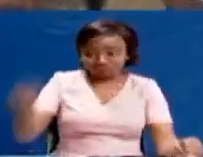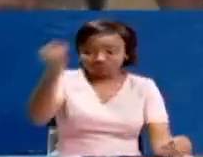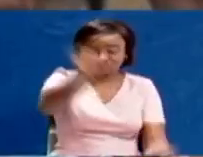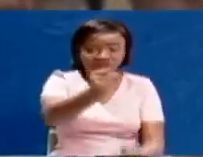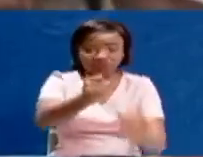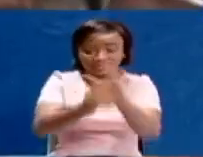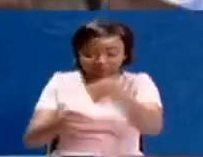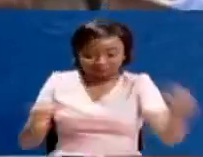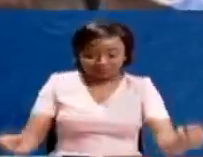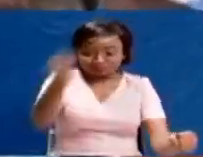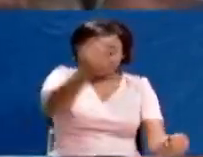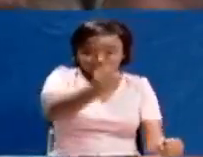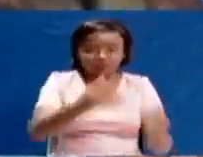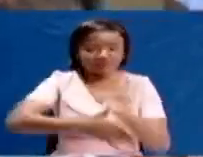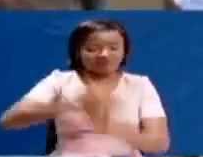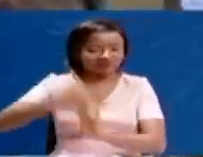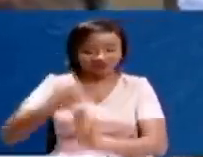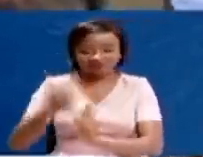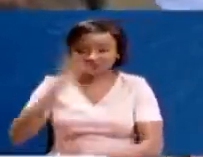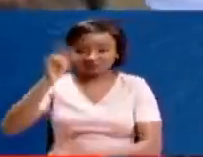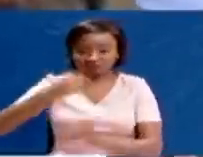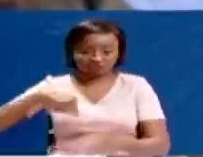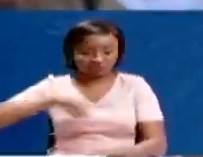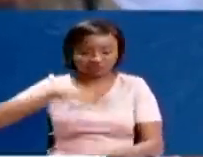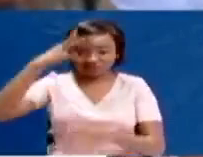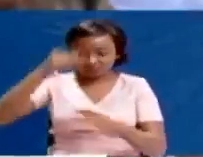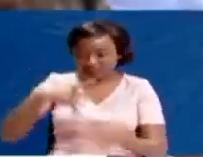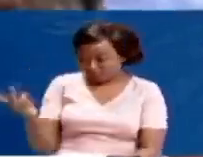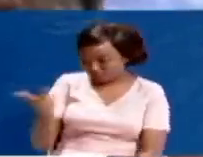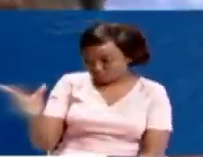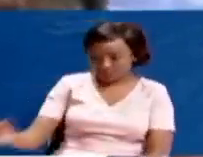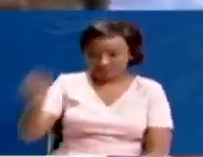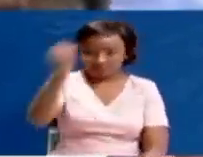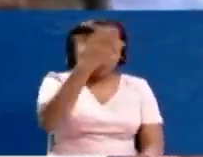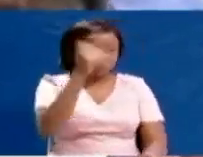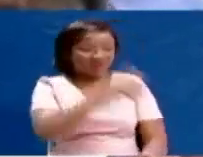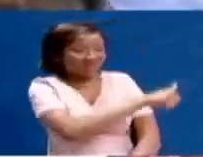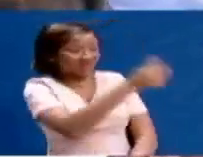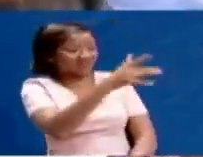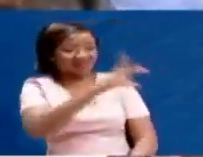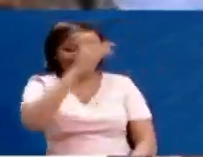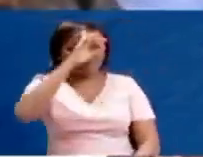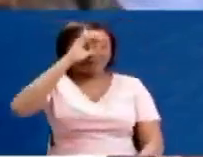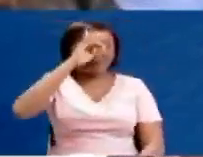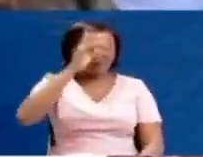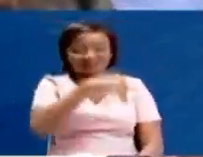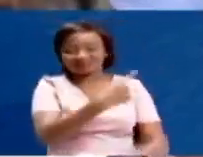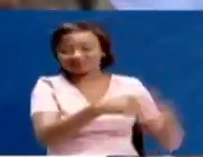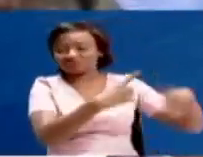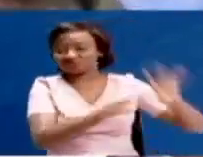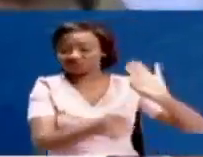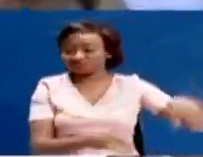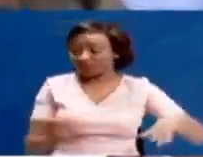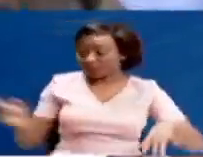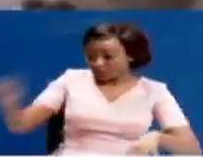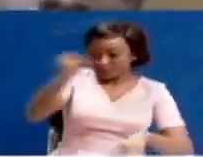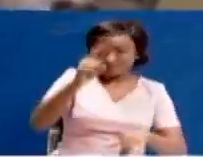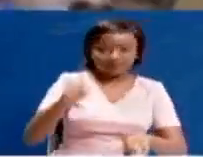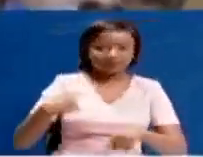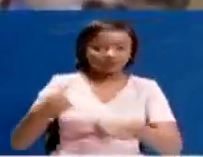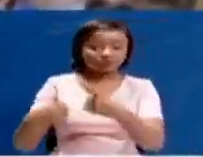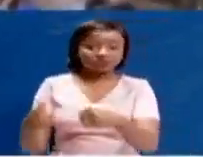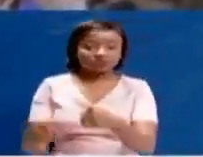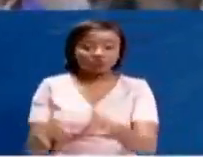Na sasa sisi tumeamua, tumeweka hawa, kwa maana wale bado wanabahatisha batisha, waendelee kubatisha huko, lakini we must go